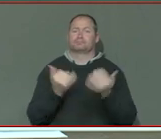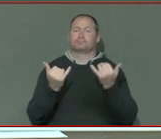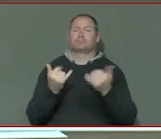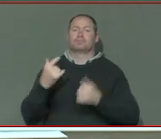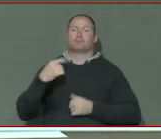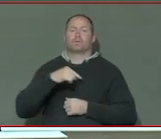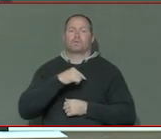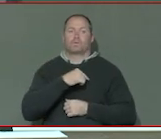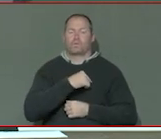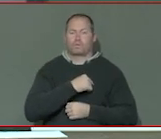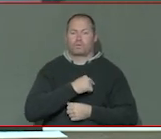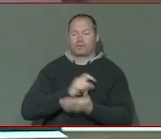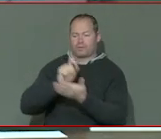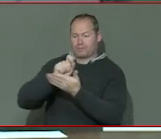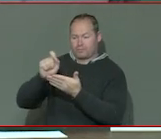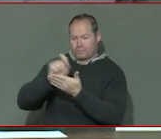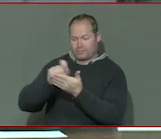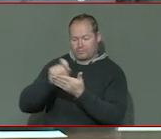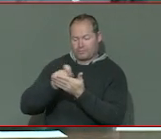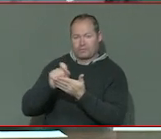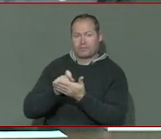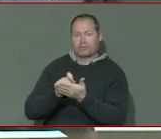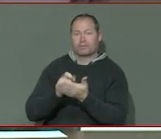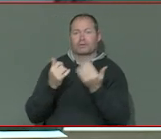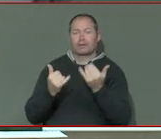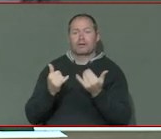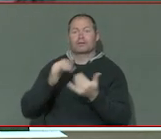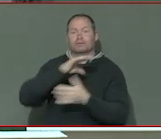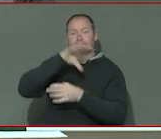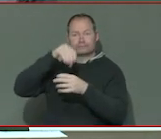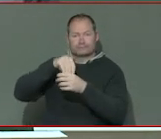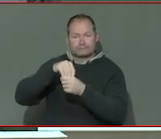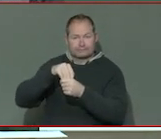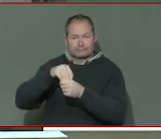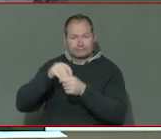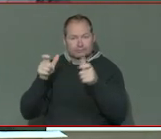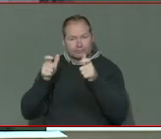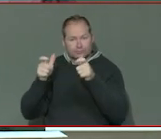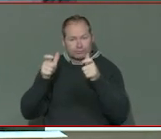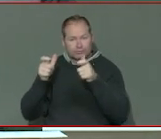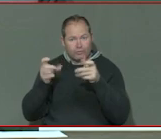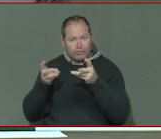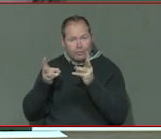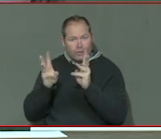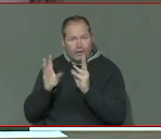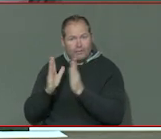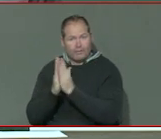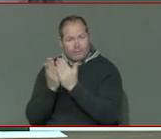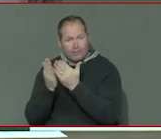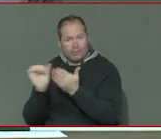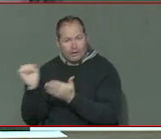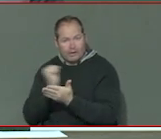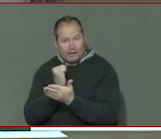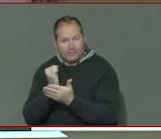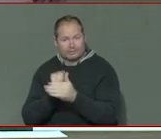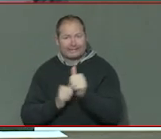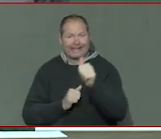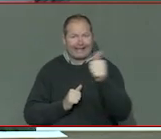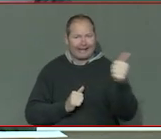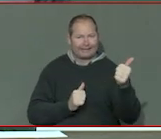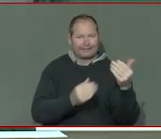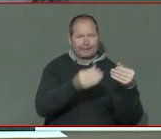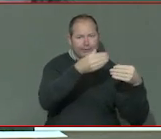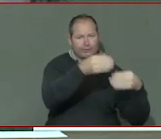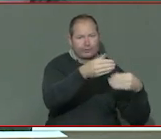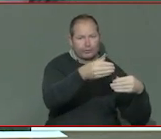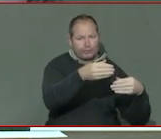it is an internal control measure where we check our books with an external document. The statement is